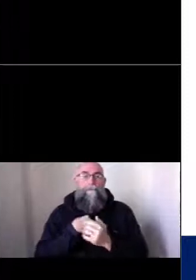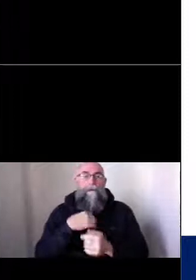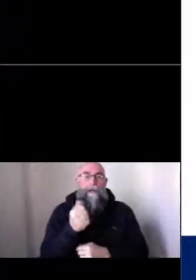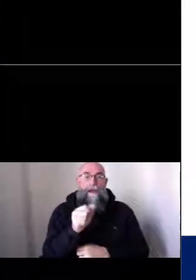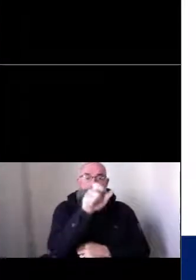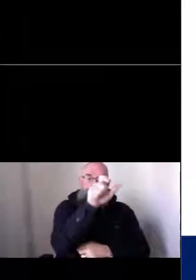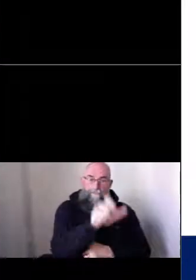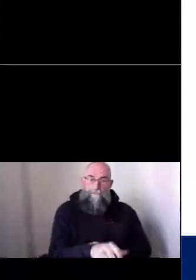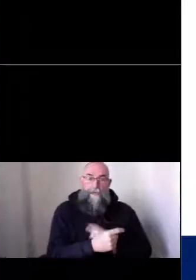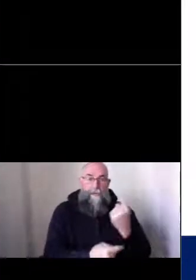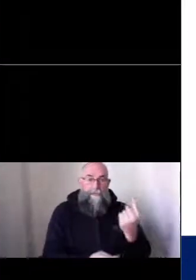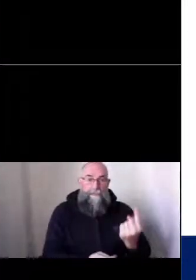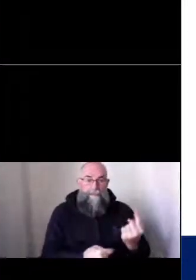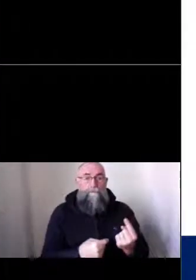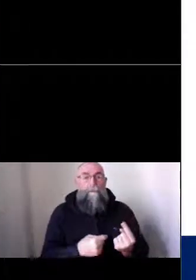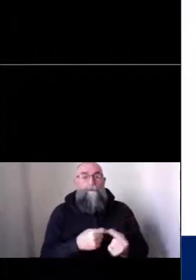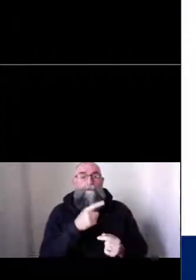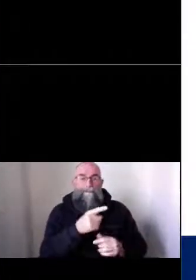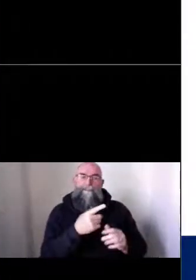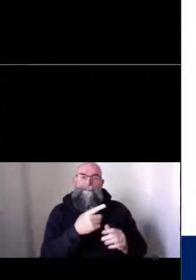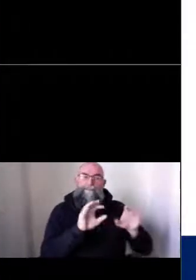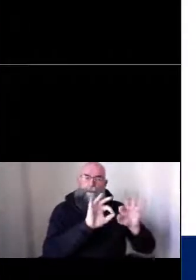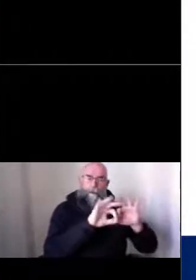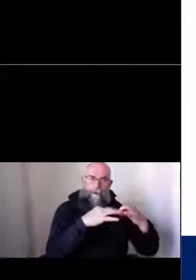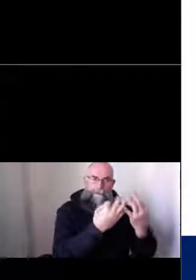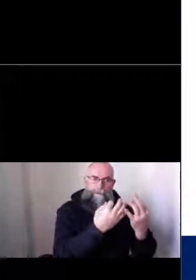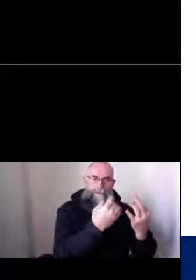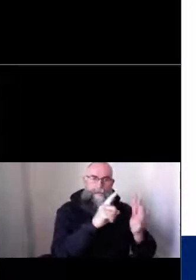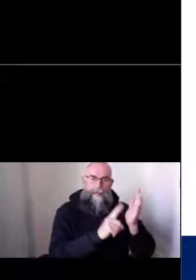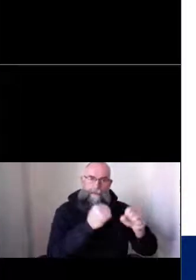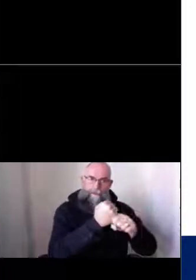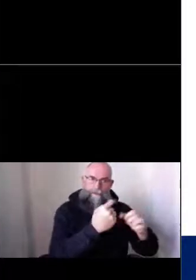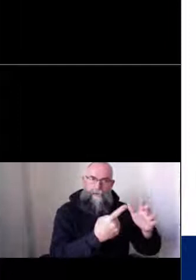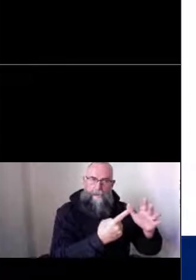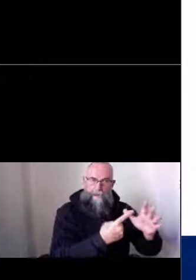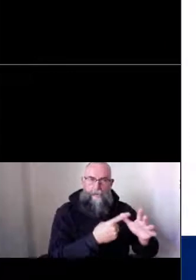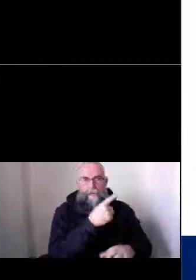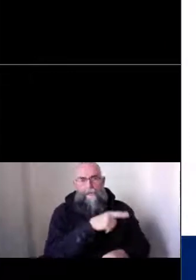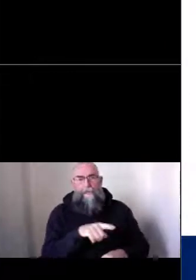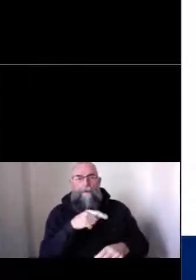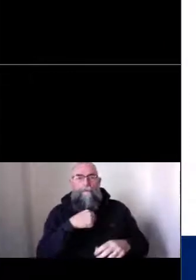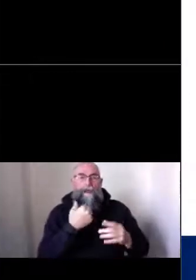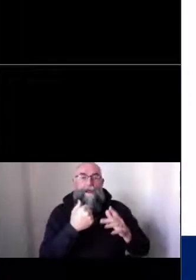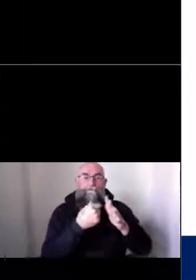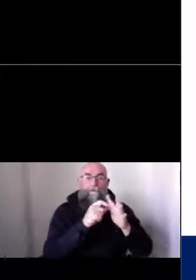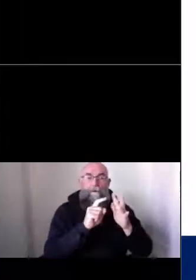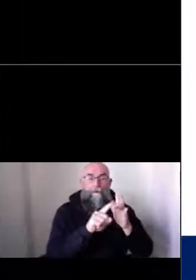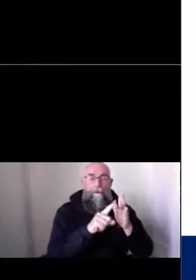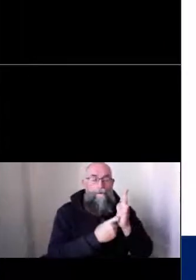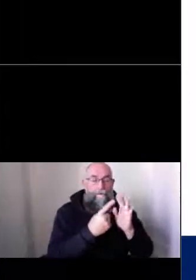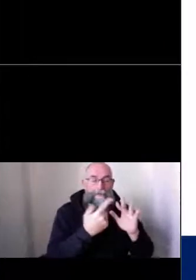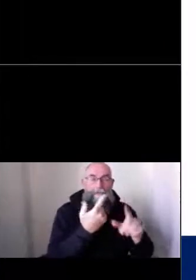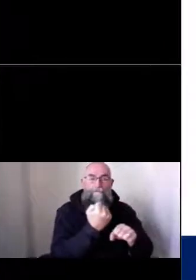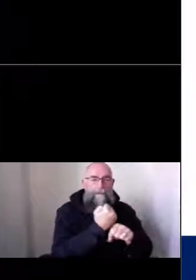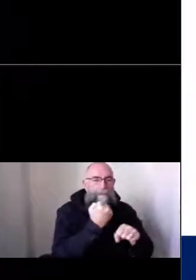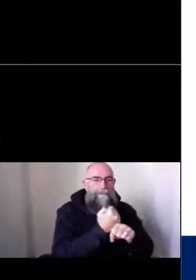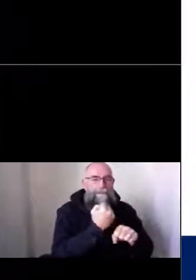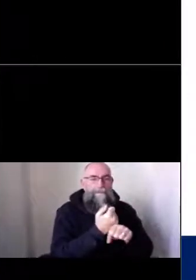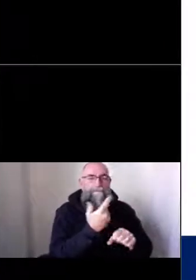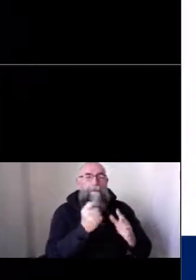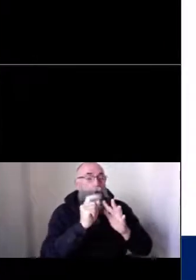and LGA. And these other include creative courier projects, project funding, organisation